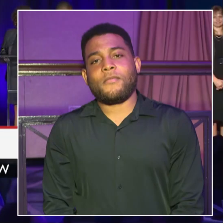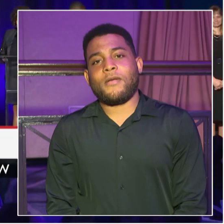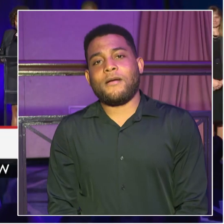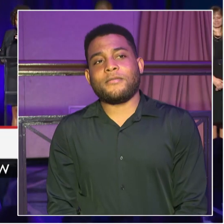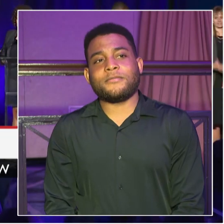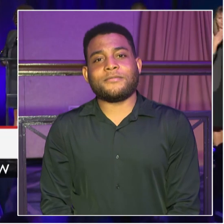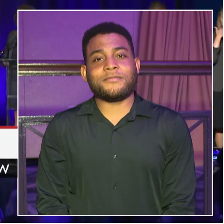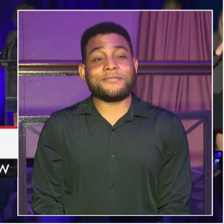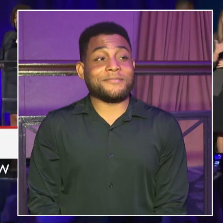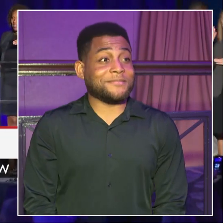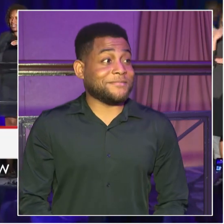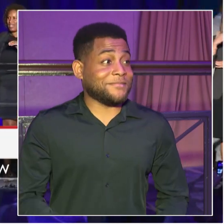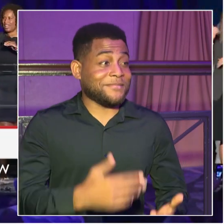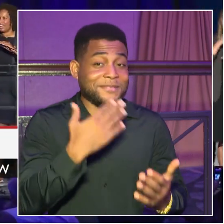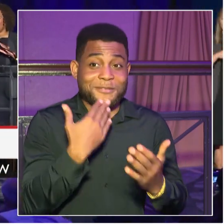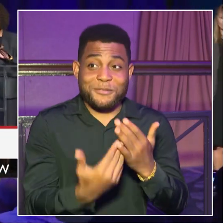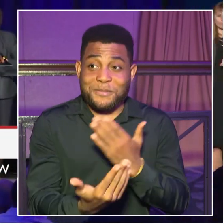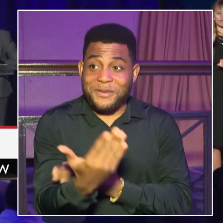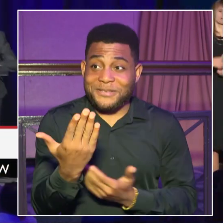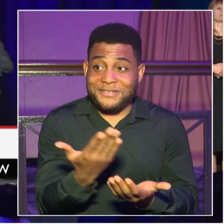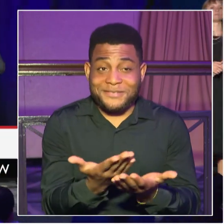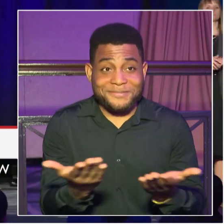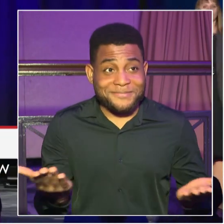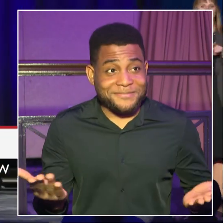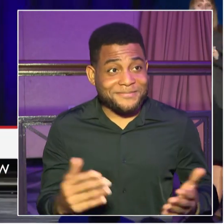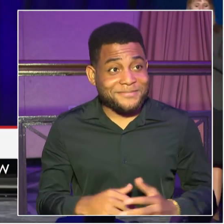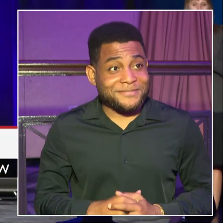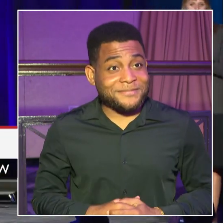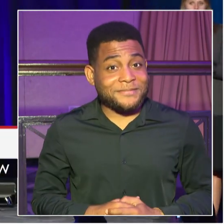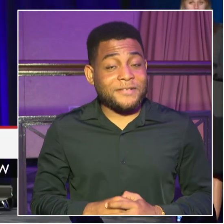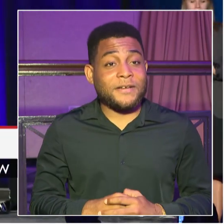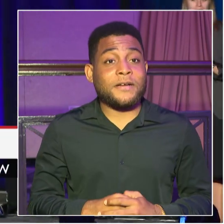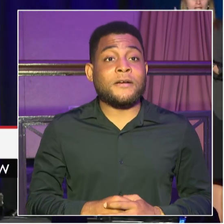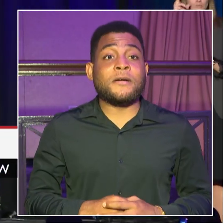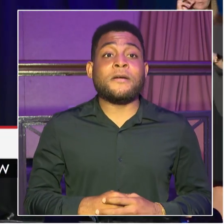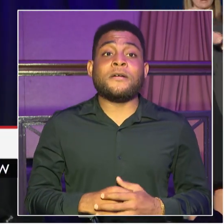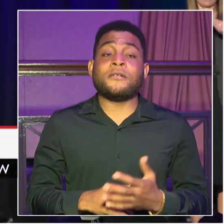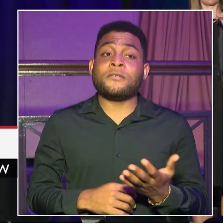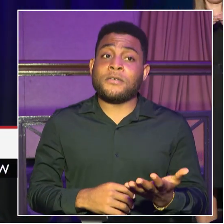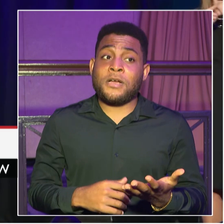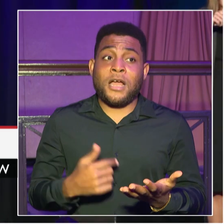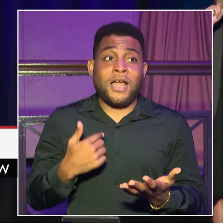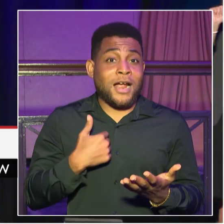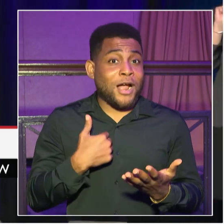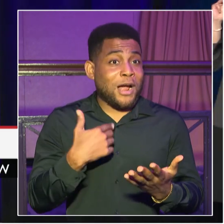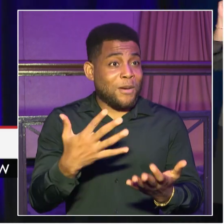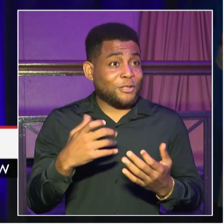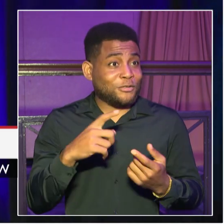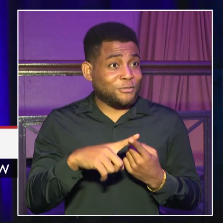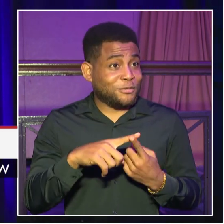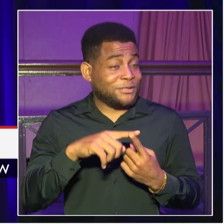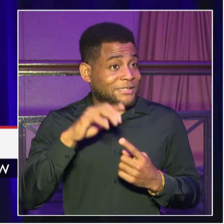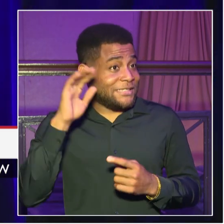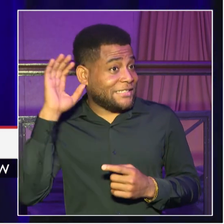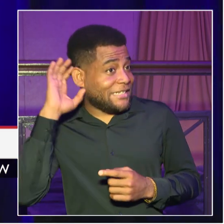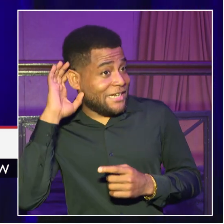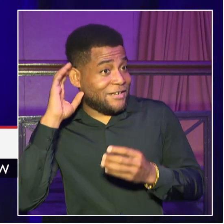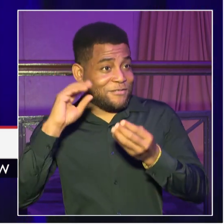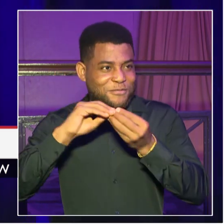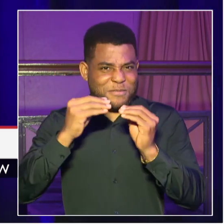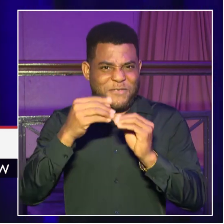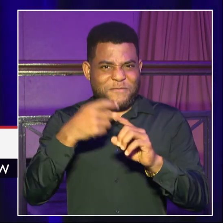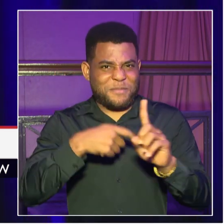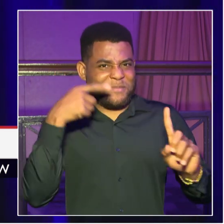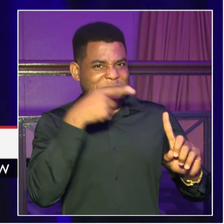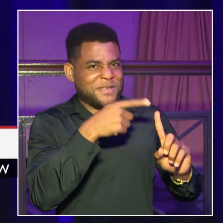Good morning, everyone. And I also like to hear the numbers from Amanda, but I'll make sure I get a copy of